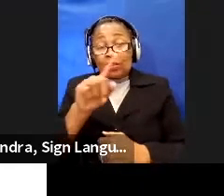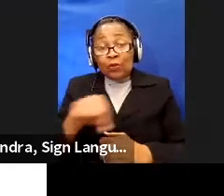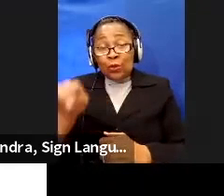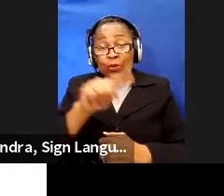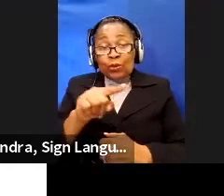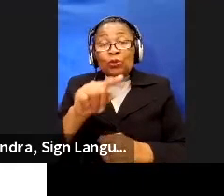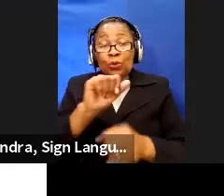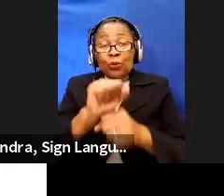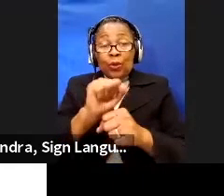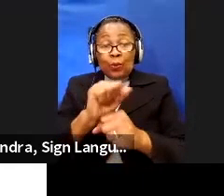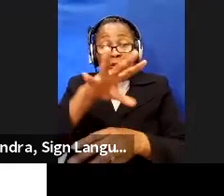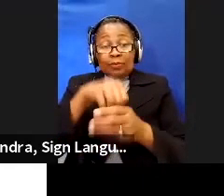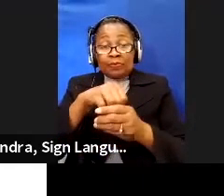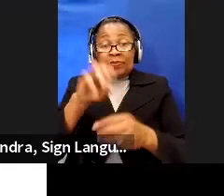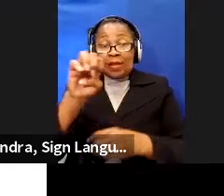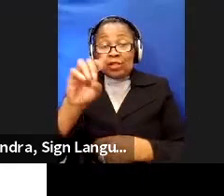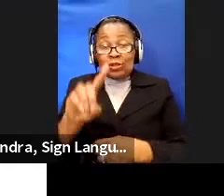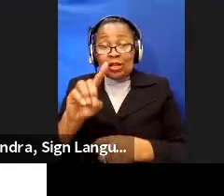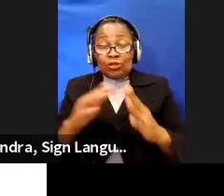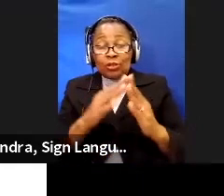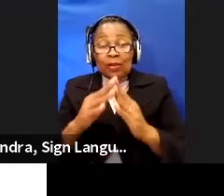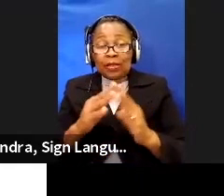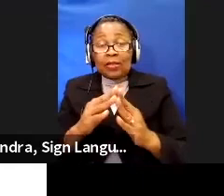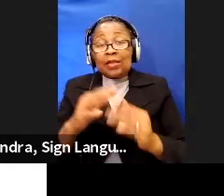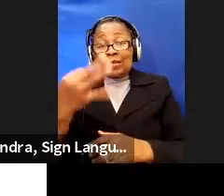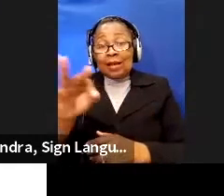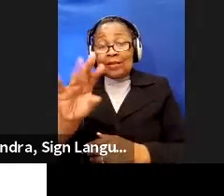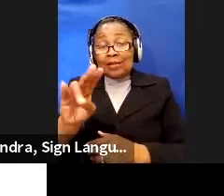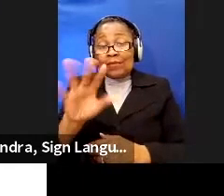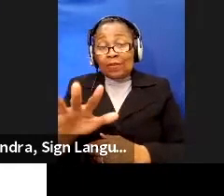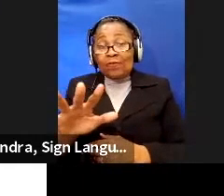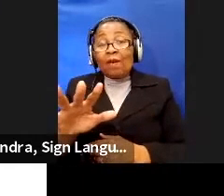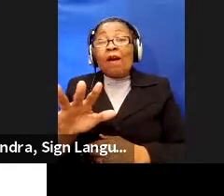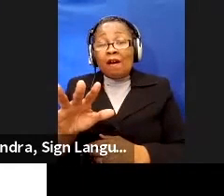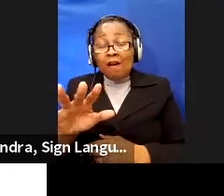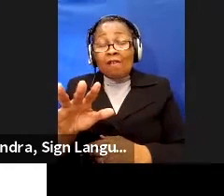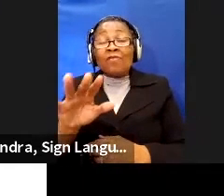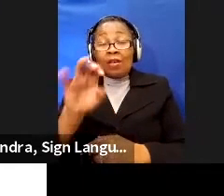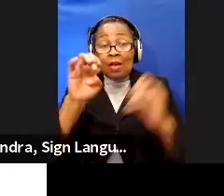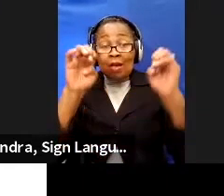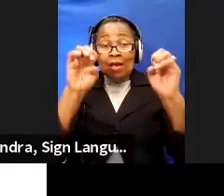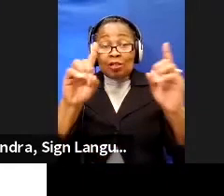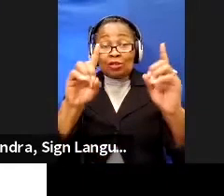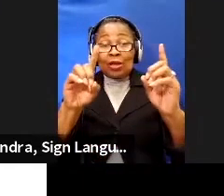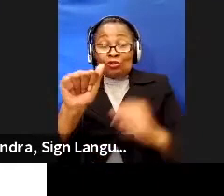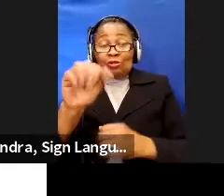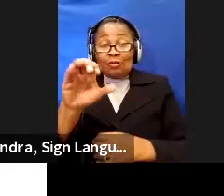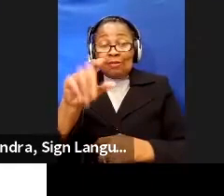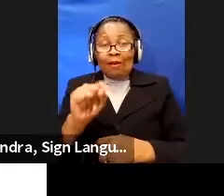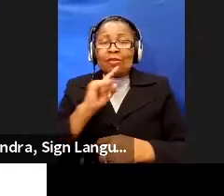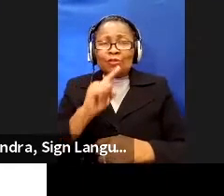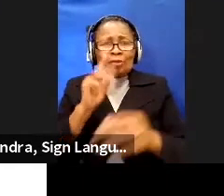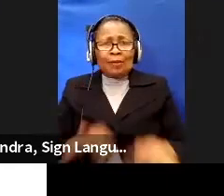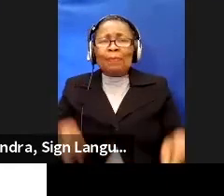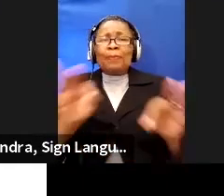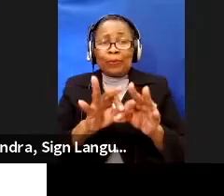Education Committee, you have the 1975 Individuals with Disabilities Education Act. This is a really critical law. It guarantees